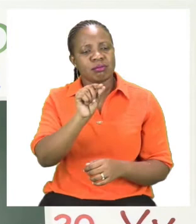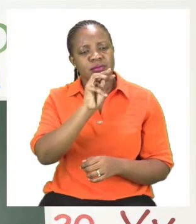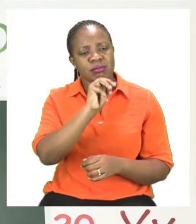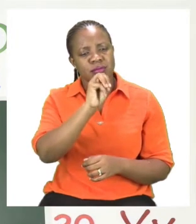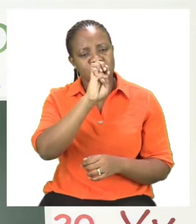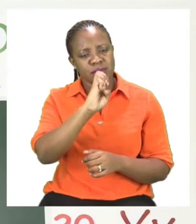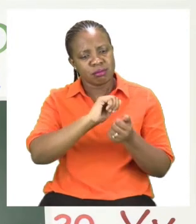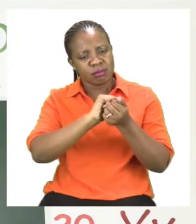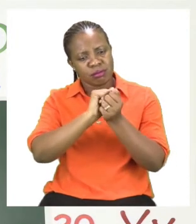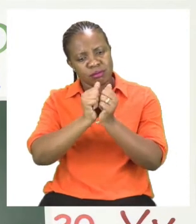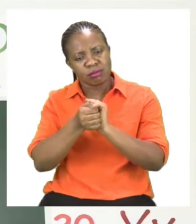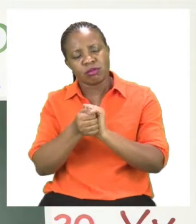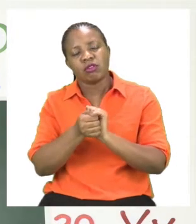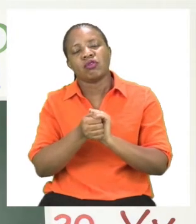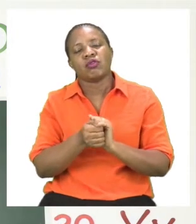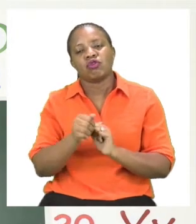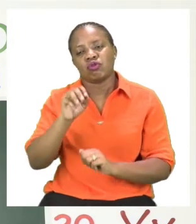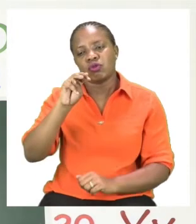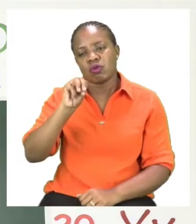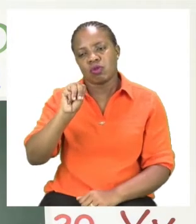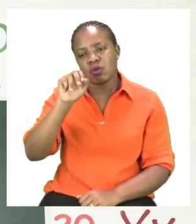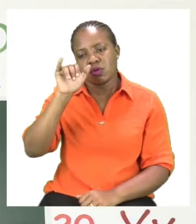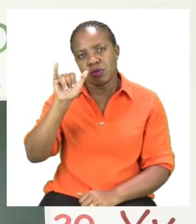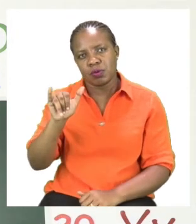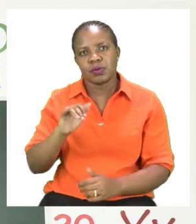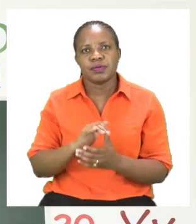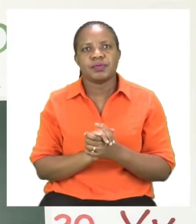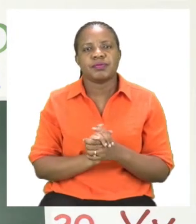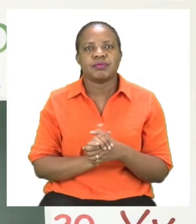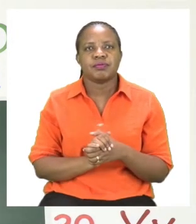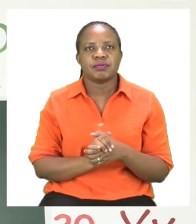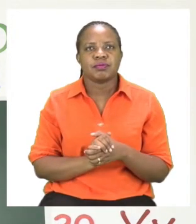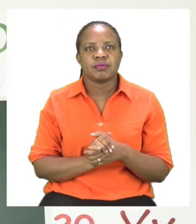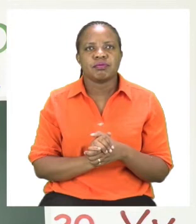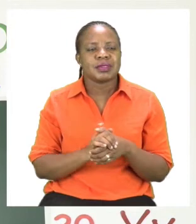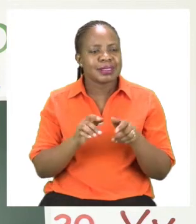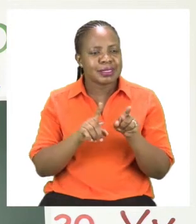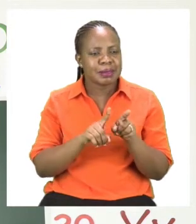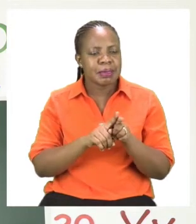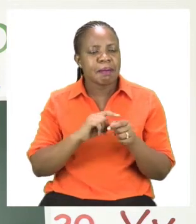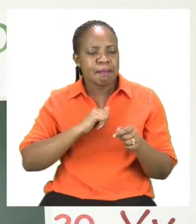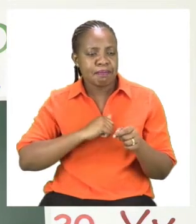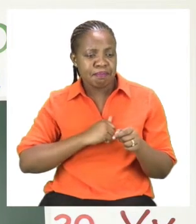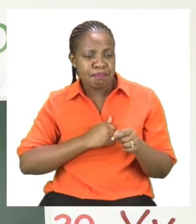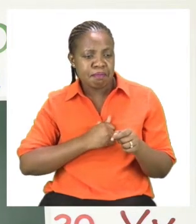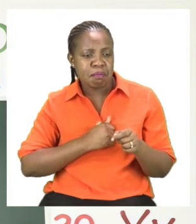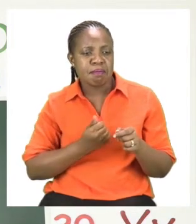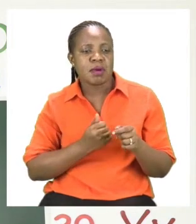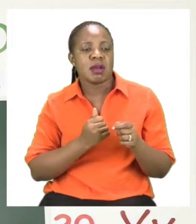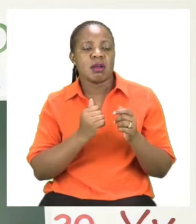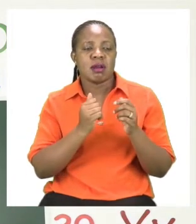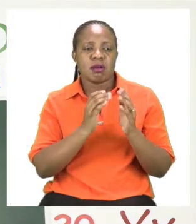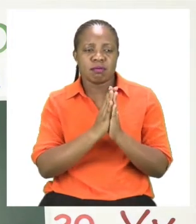my book, my truck. And then, if we are talking about a